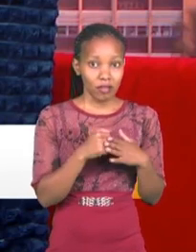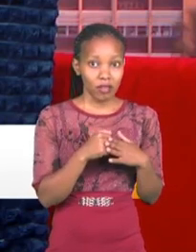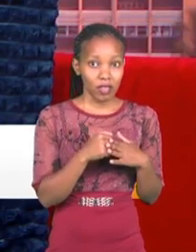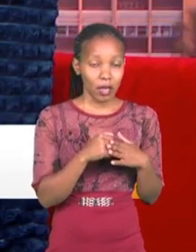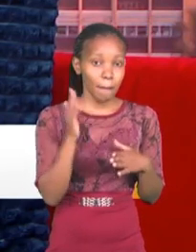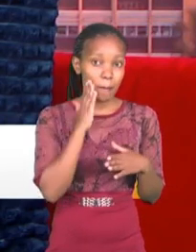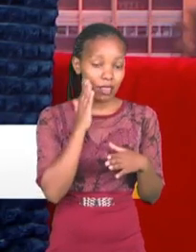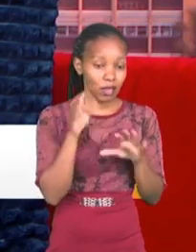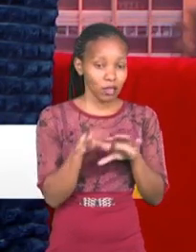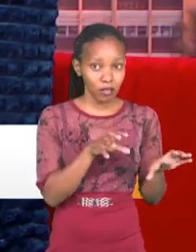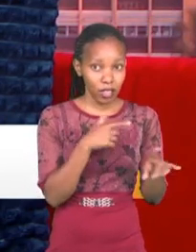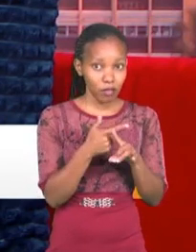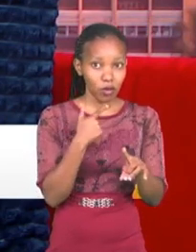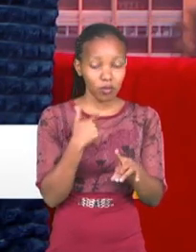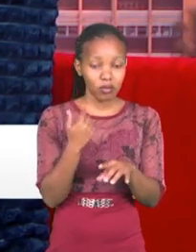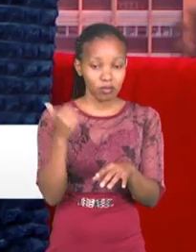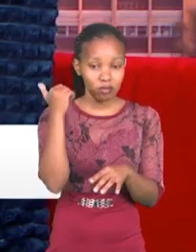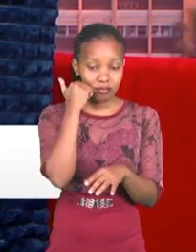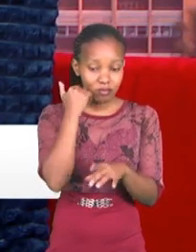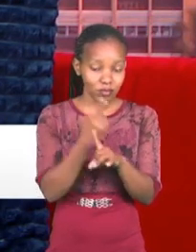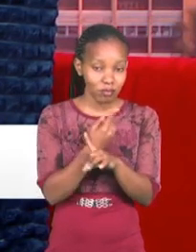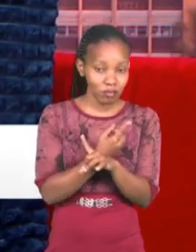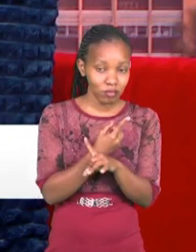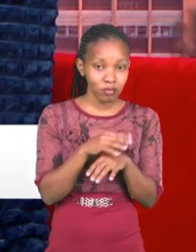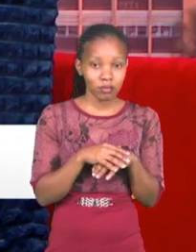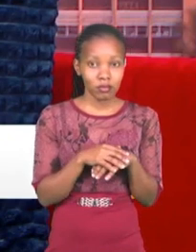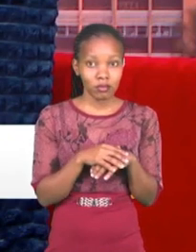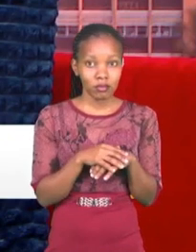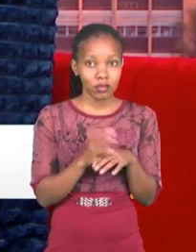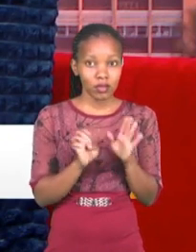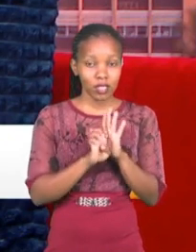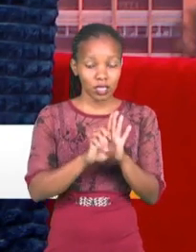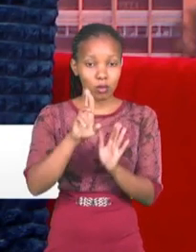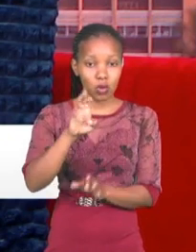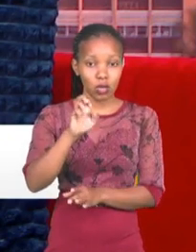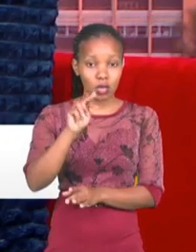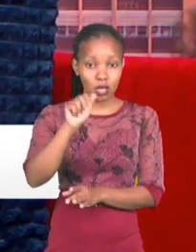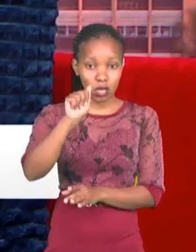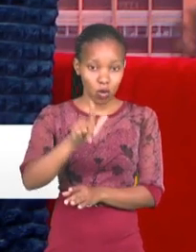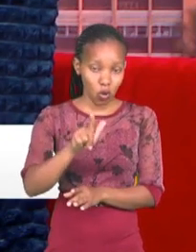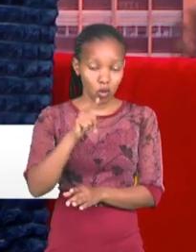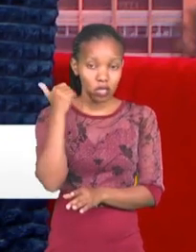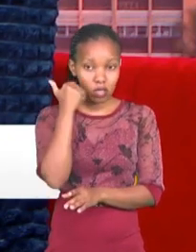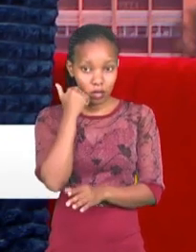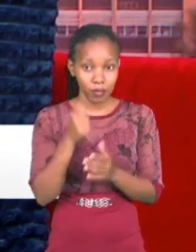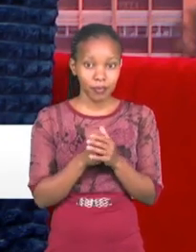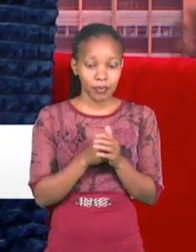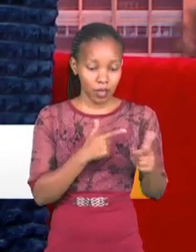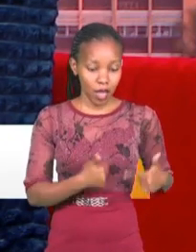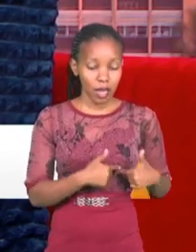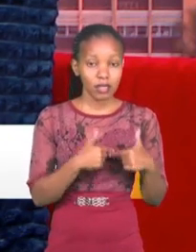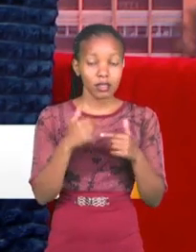sometimes mother is suffering from some diseases, medical diseases, like renal diseases, some cyanotic heart